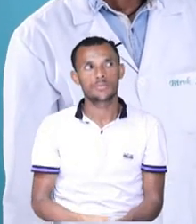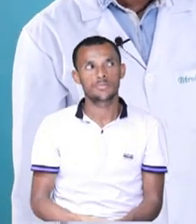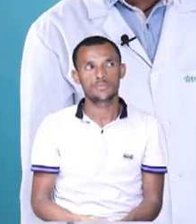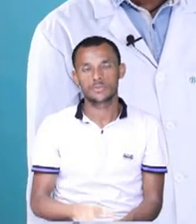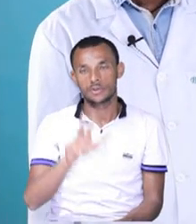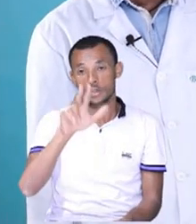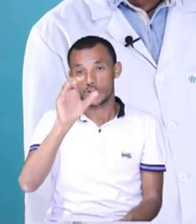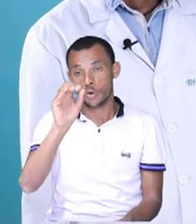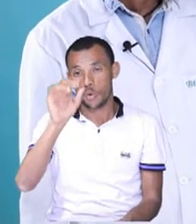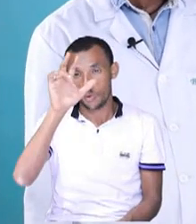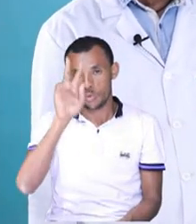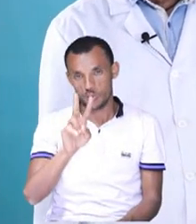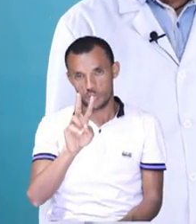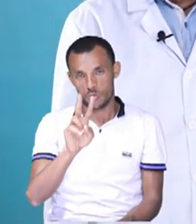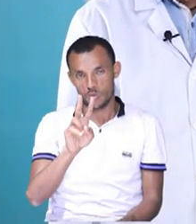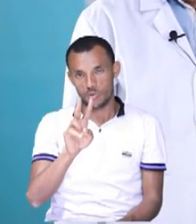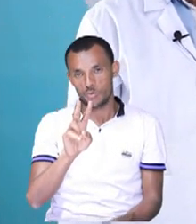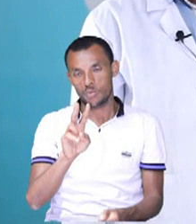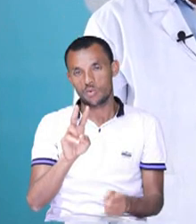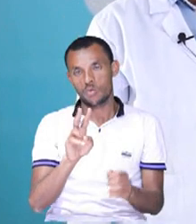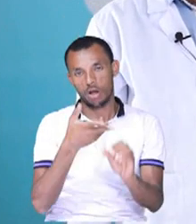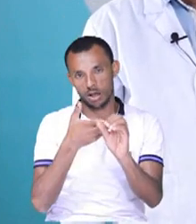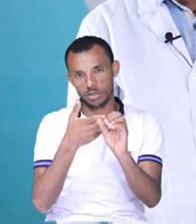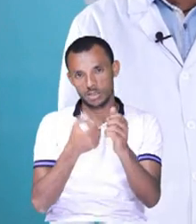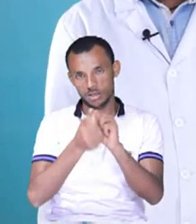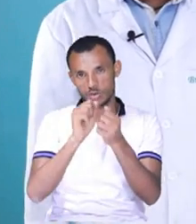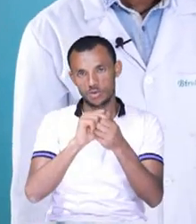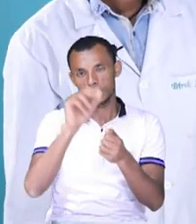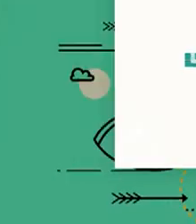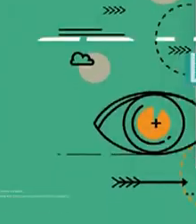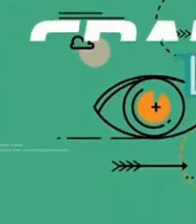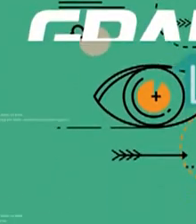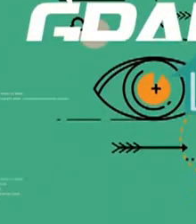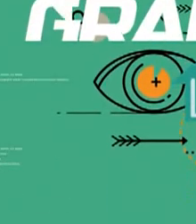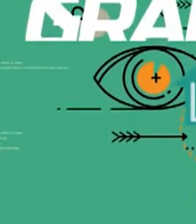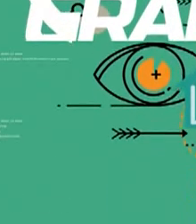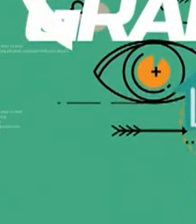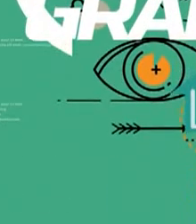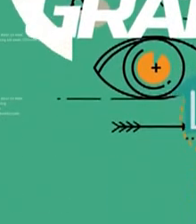O2, O3. Oxygen, molecule. O3 is what? Ozone.